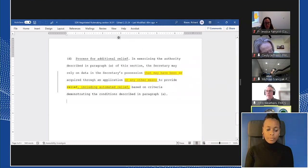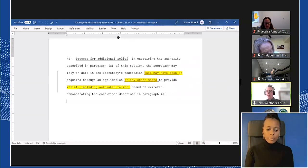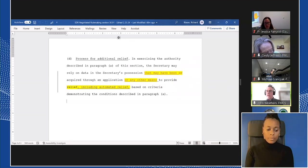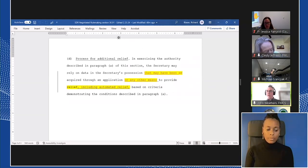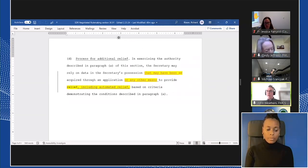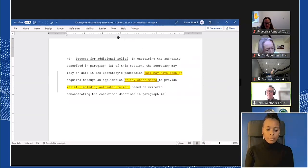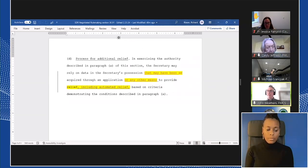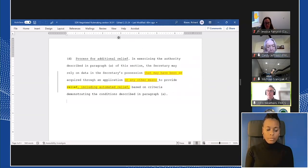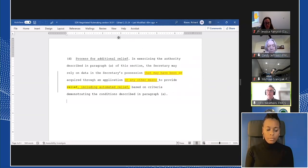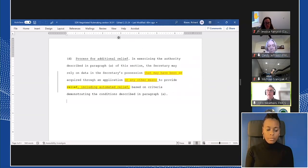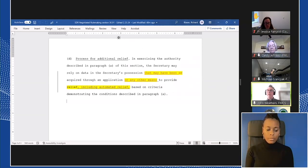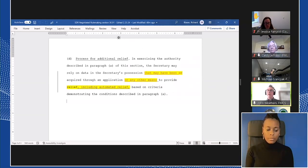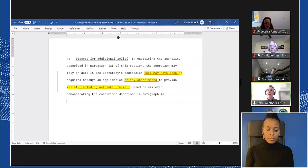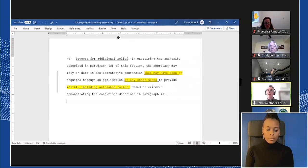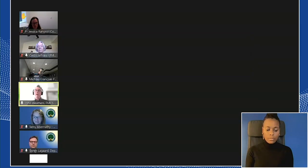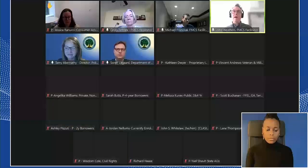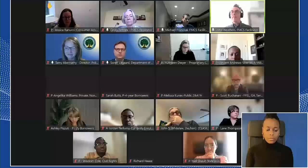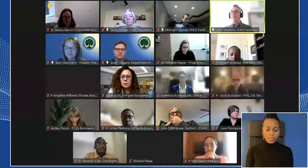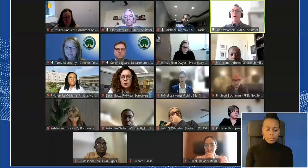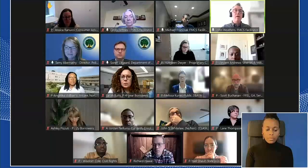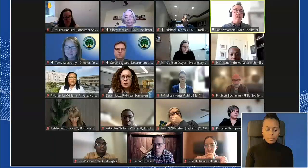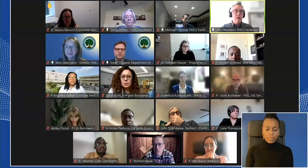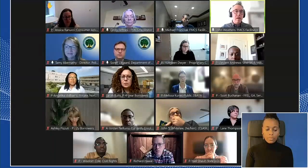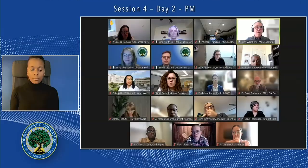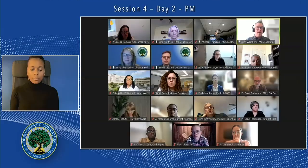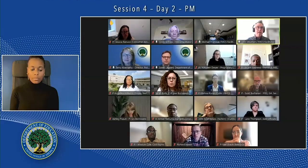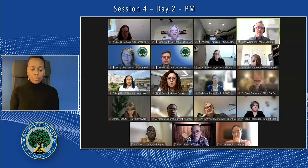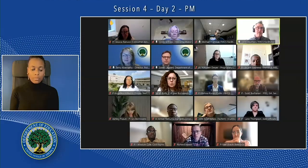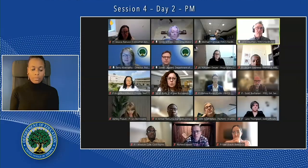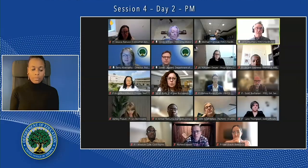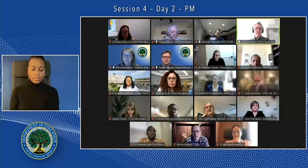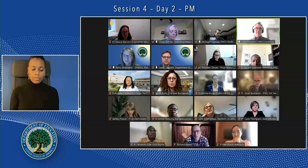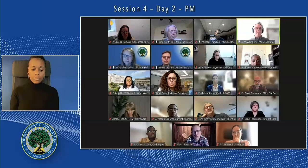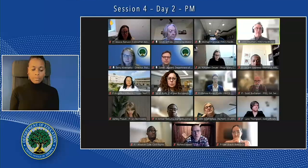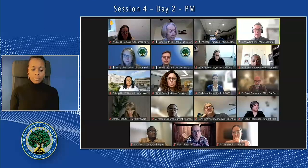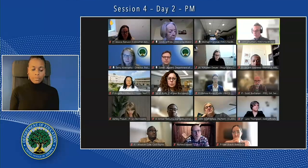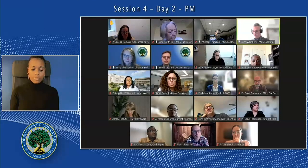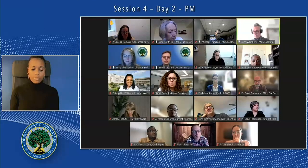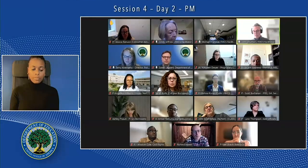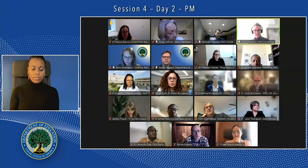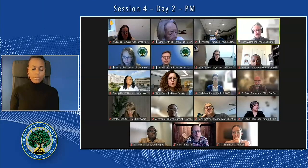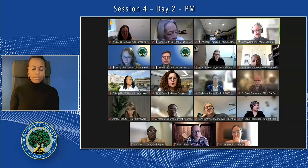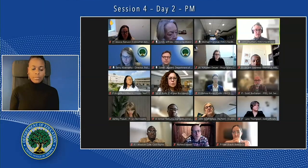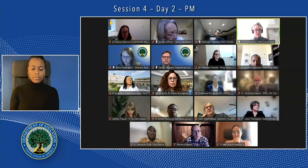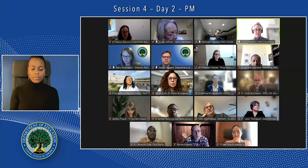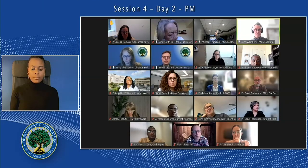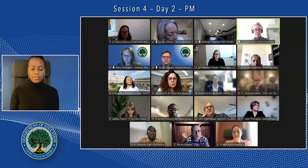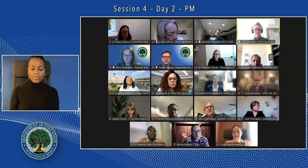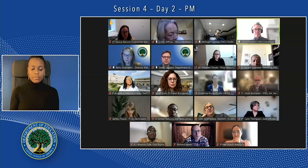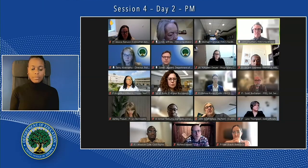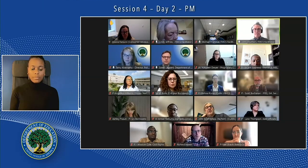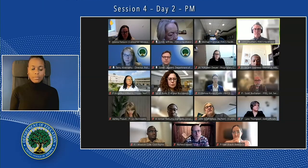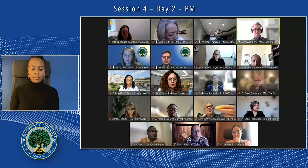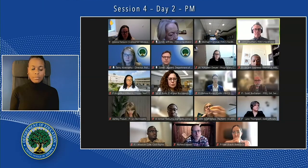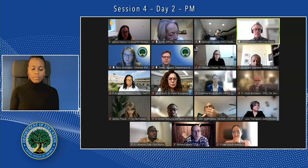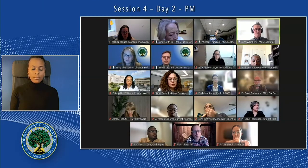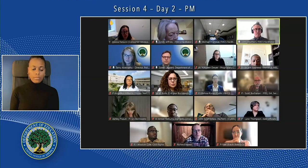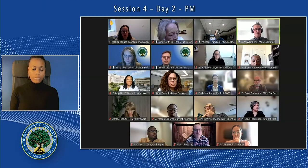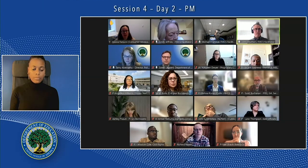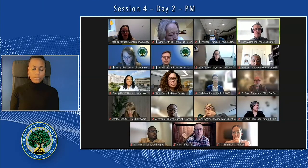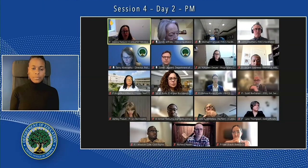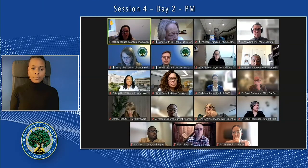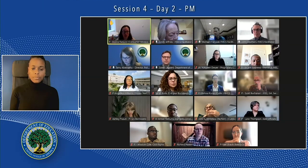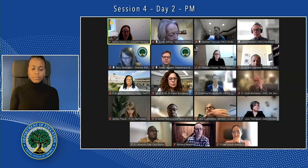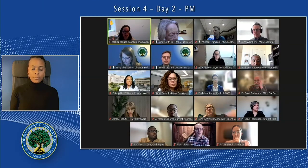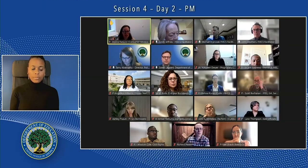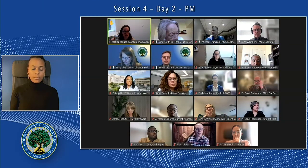All right, thank you, Tammy. I see that Jessica has her hand up. Go ahead, Jessica.